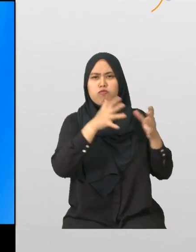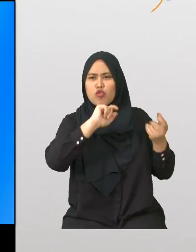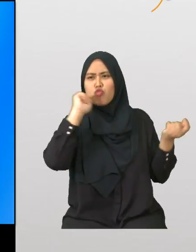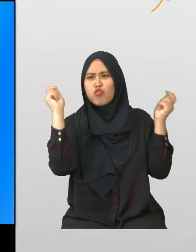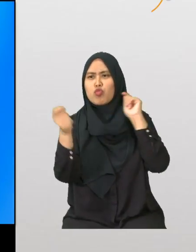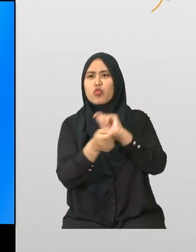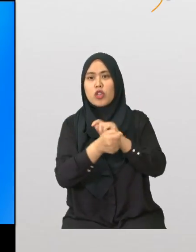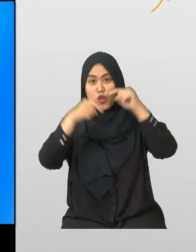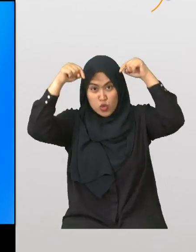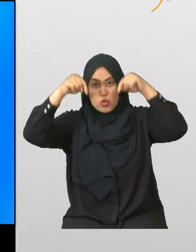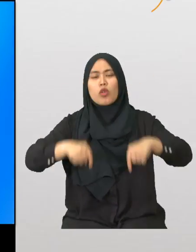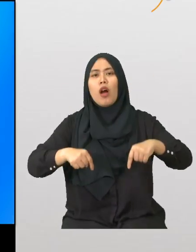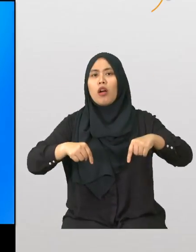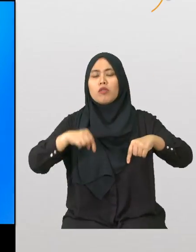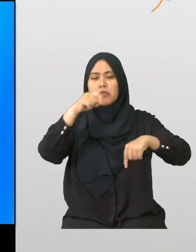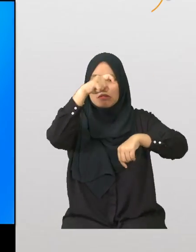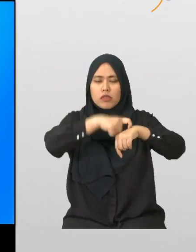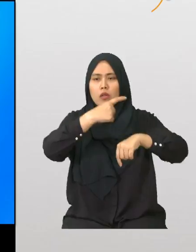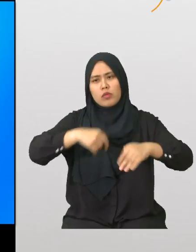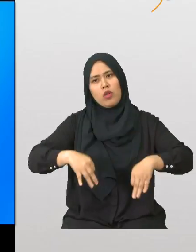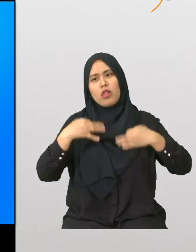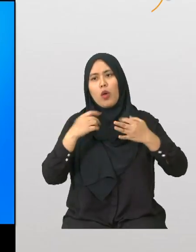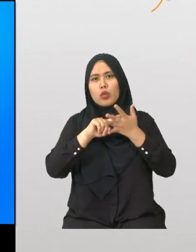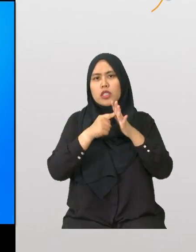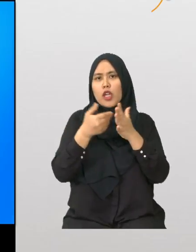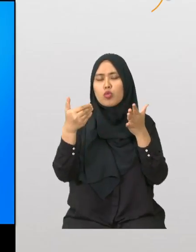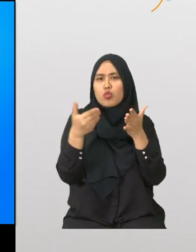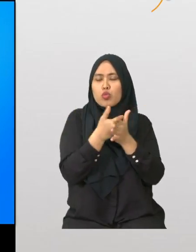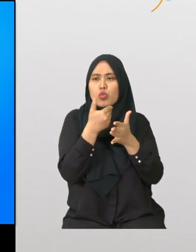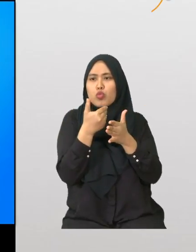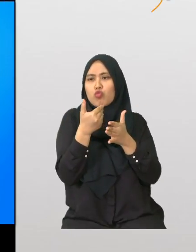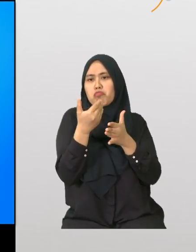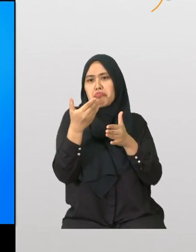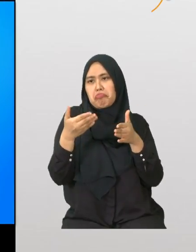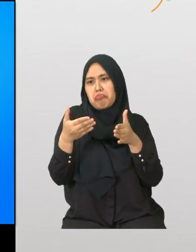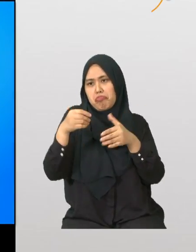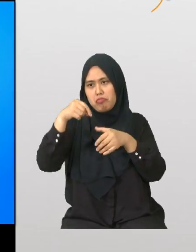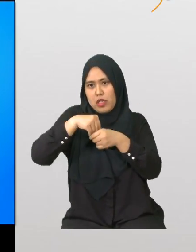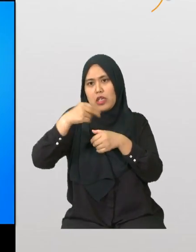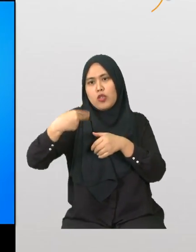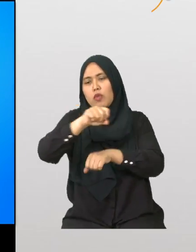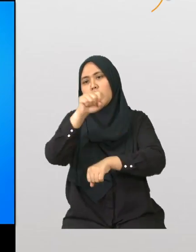such a moment in our lives. We begin a new chapter in the history of Singapore.